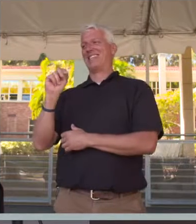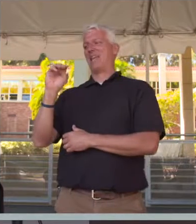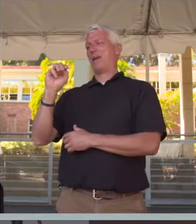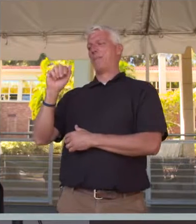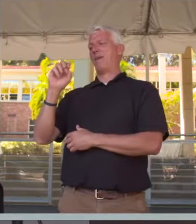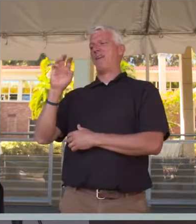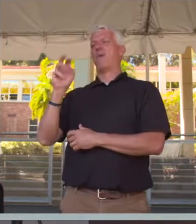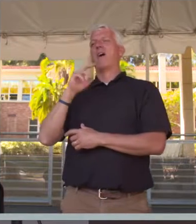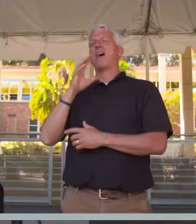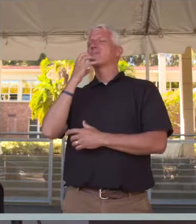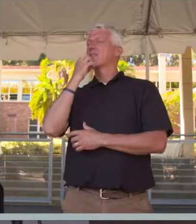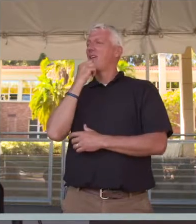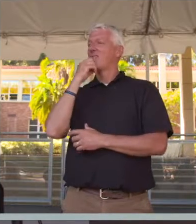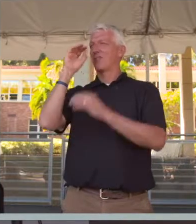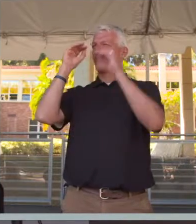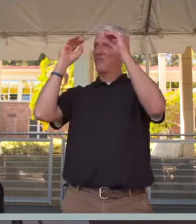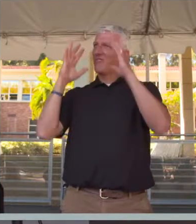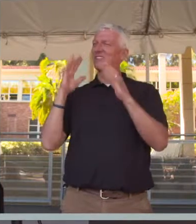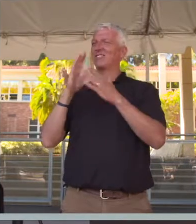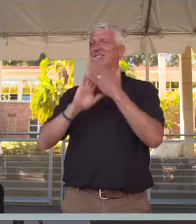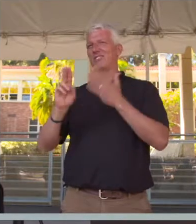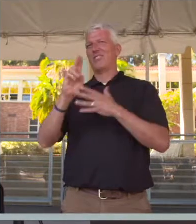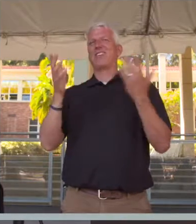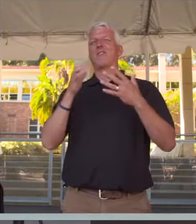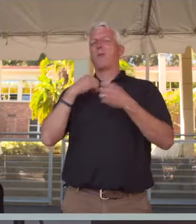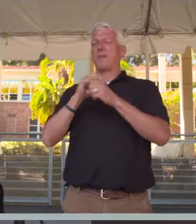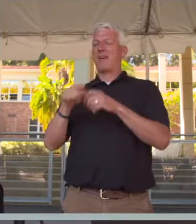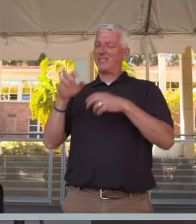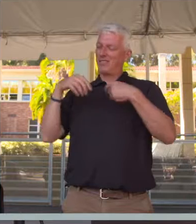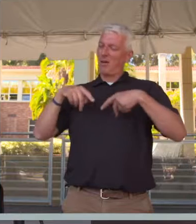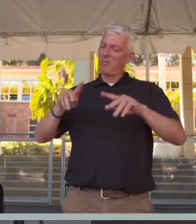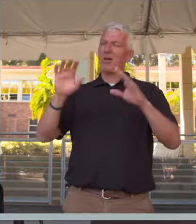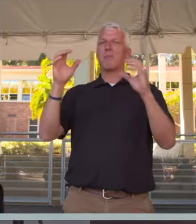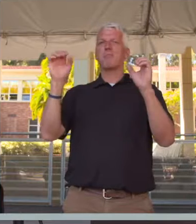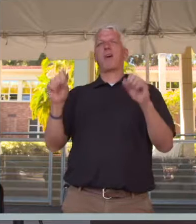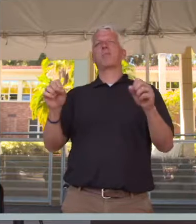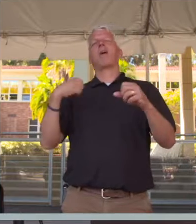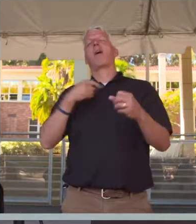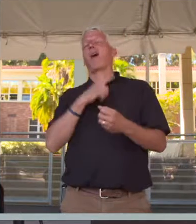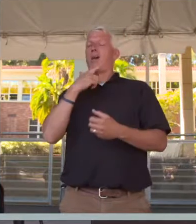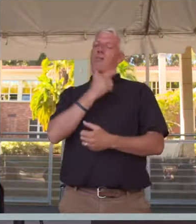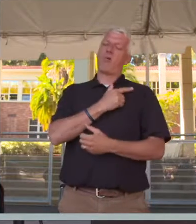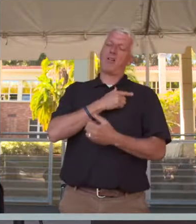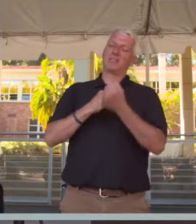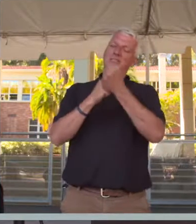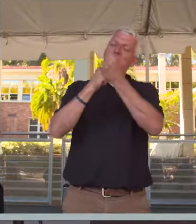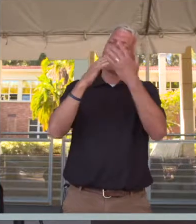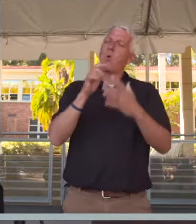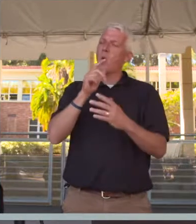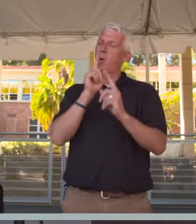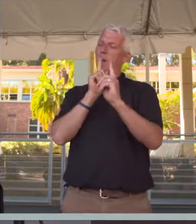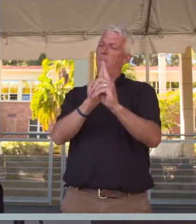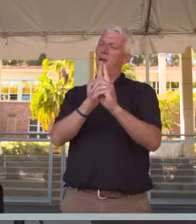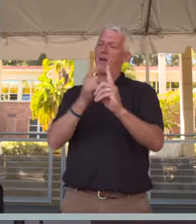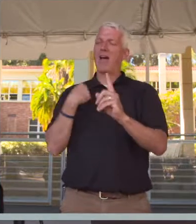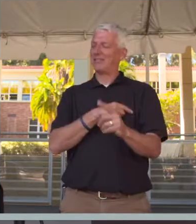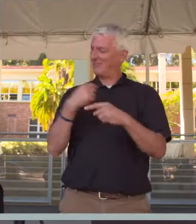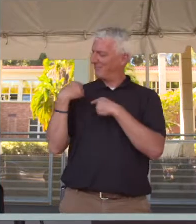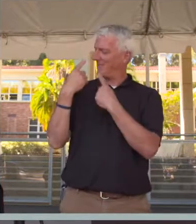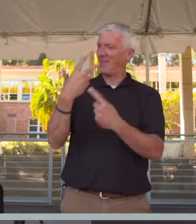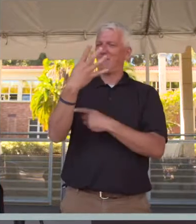beloved professors for making this occasion possible, and for being our loyal supporters who have cared for and mentored us every day for the past 4